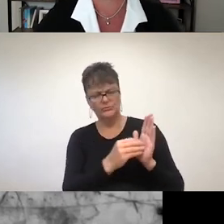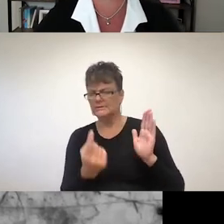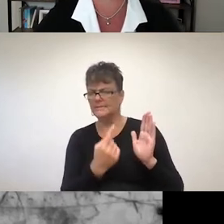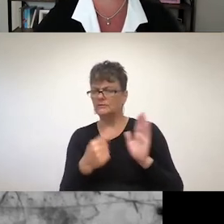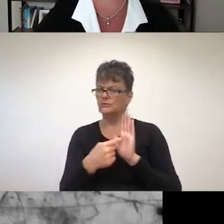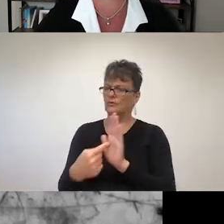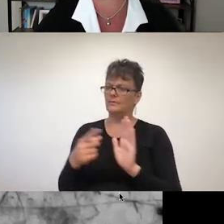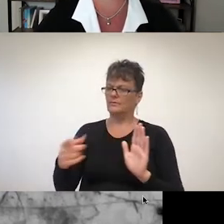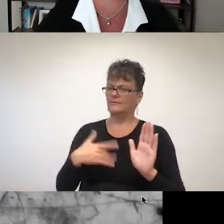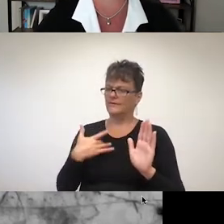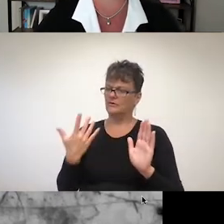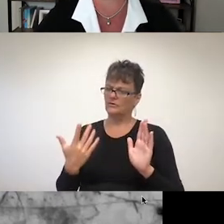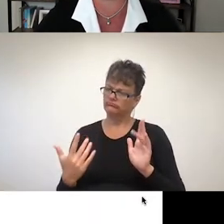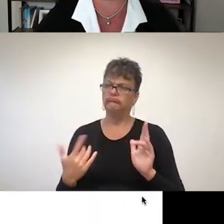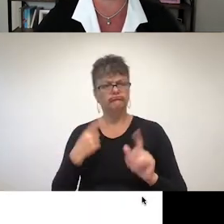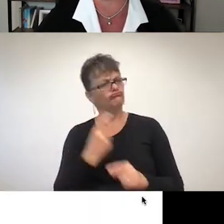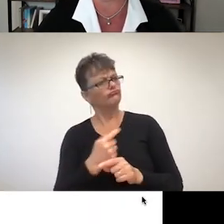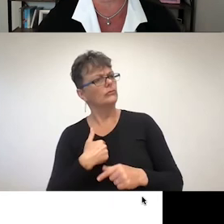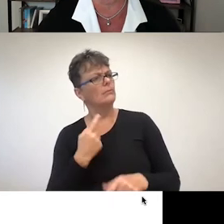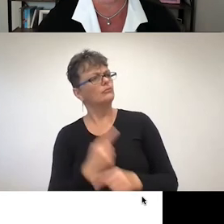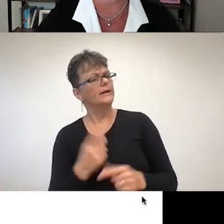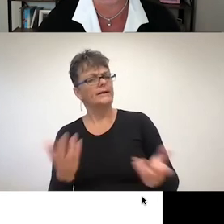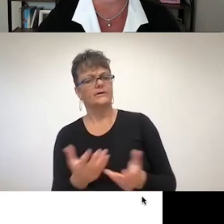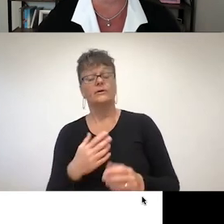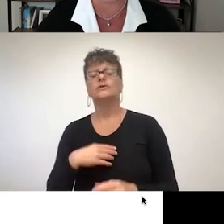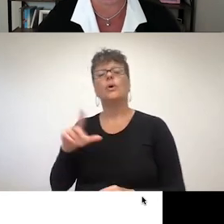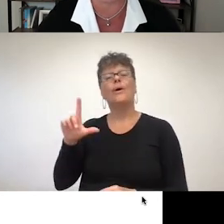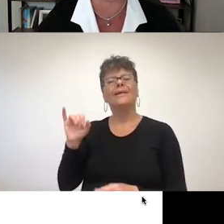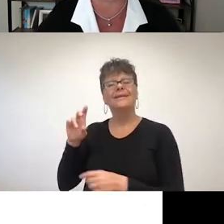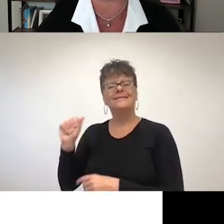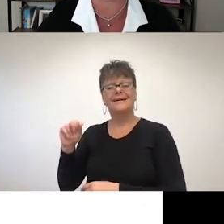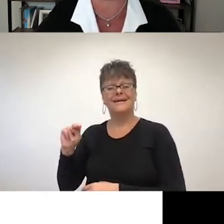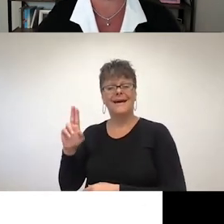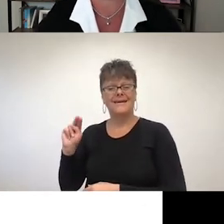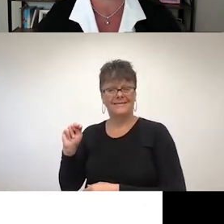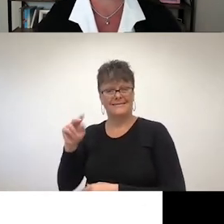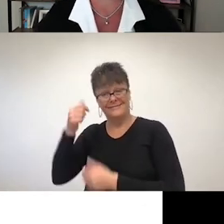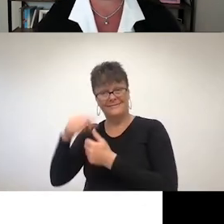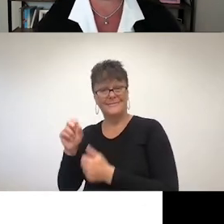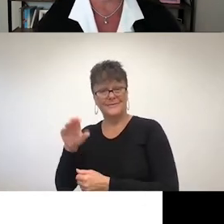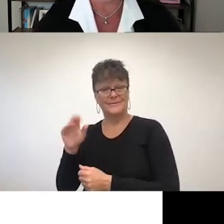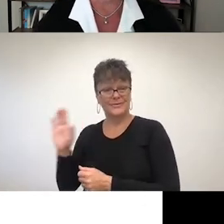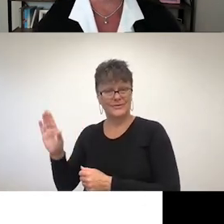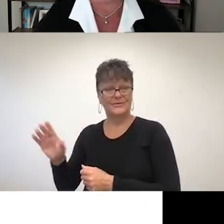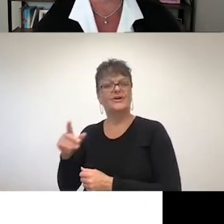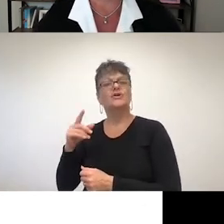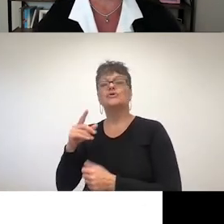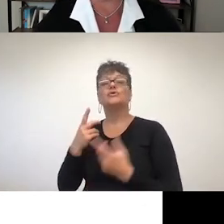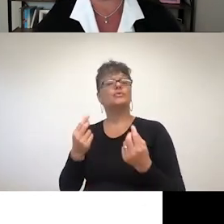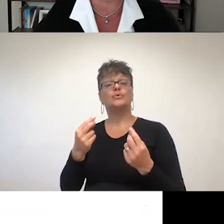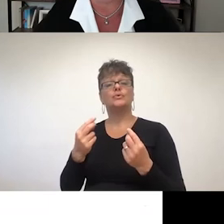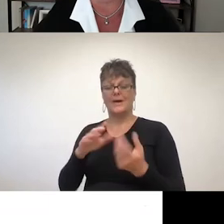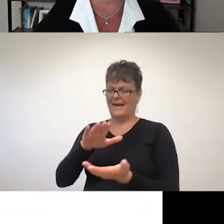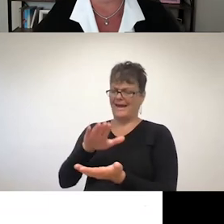Well, first thing that I would recommend based on Lisa Nunn's work is to normalize academic challenge. We had a great moment earlier talking about rigor.